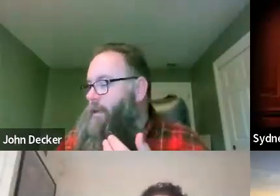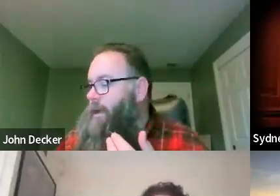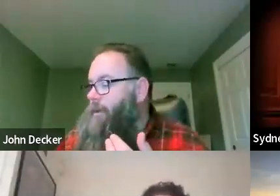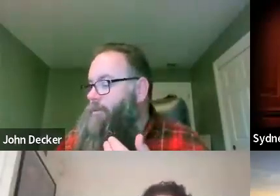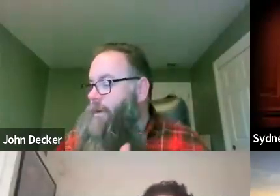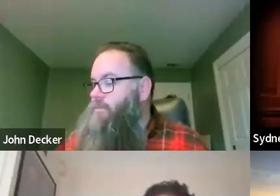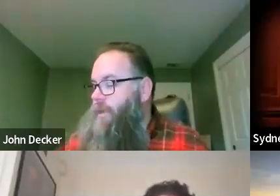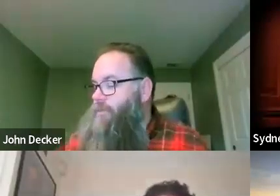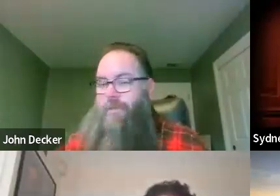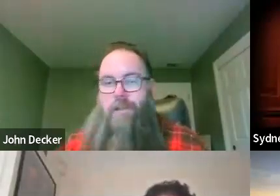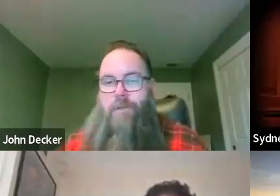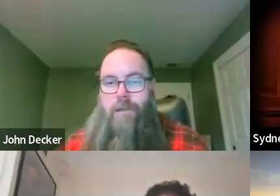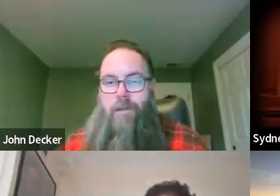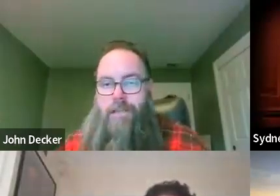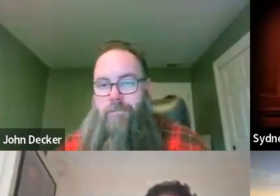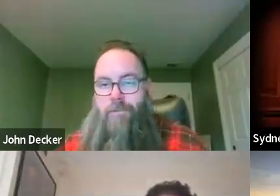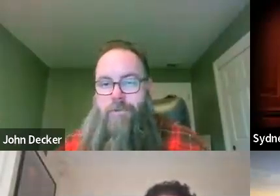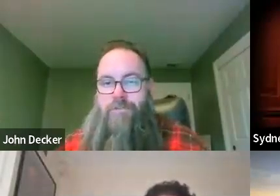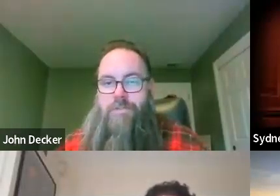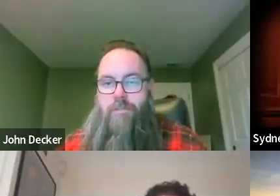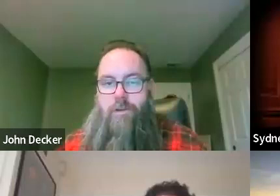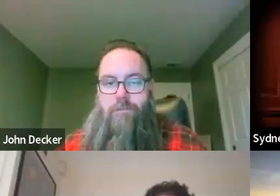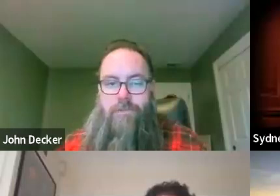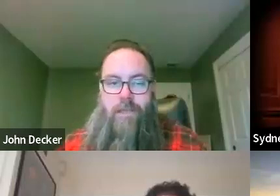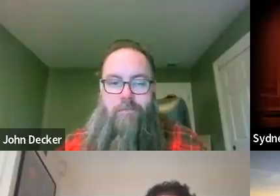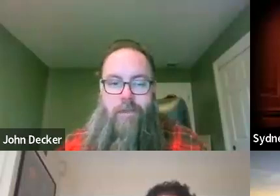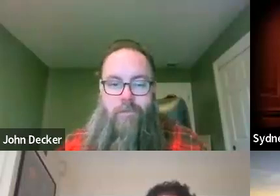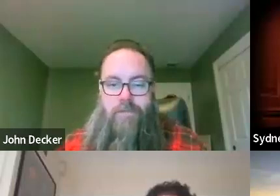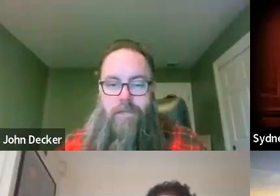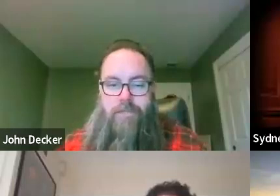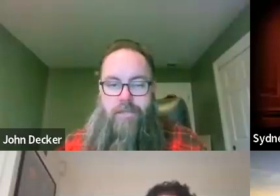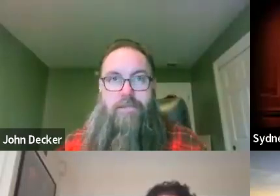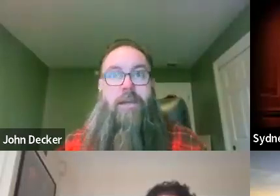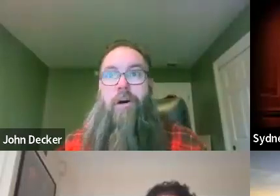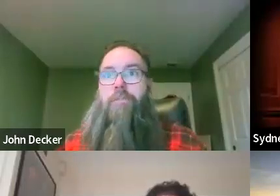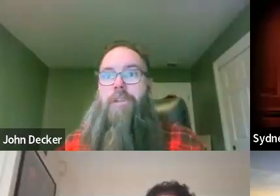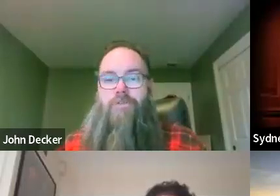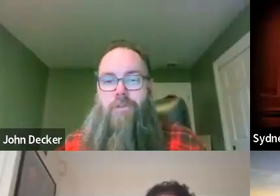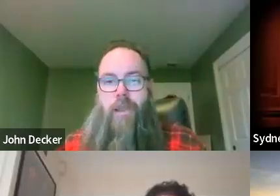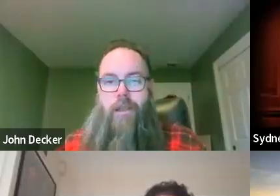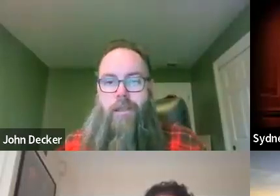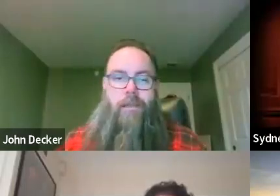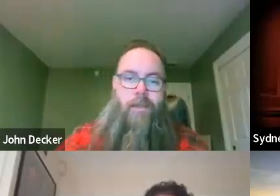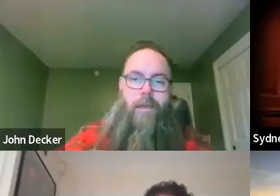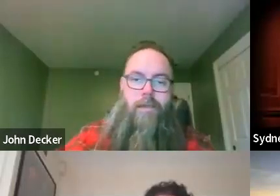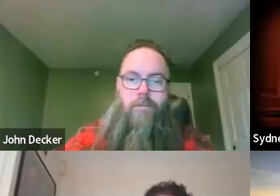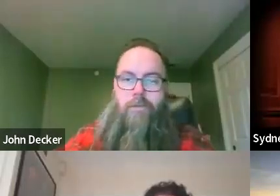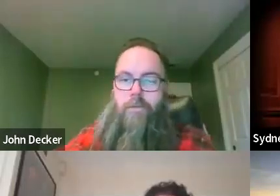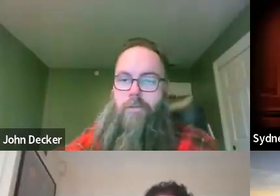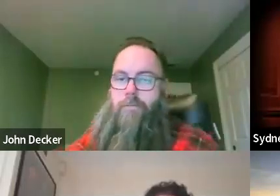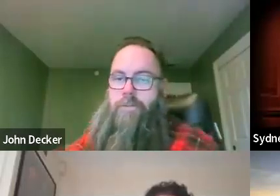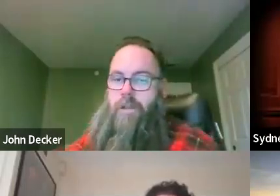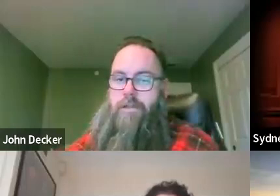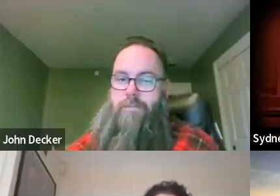previously. Otherwise, we have a 3-day weekend at Alta California Regional Center. We hope folks have a fantastic time off and enjoy the rain. And